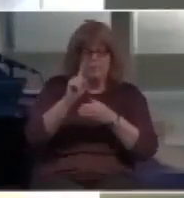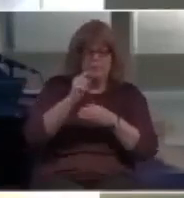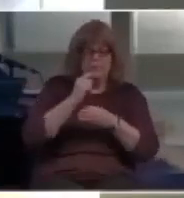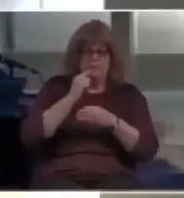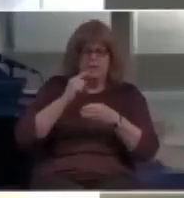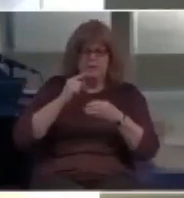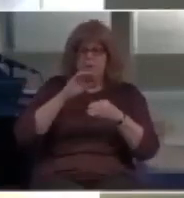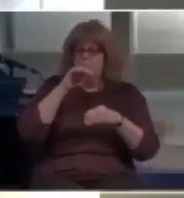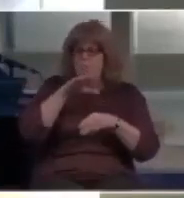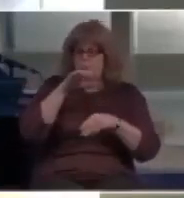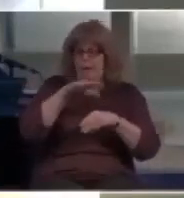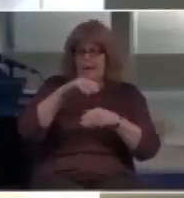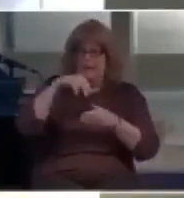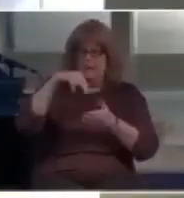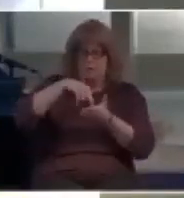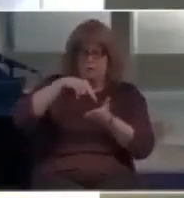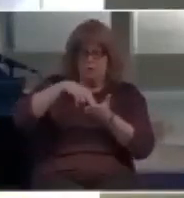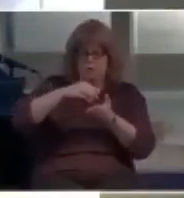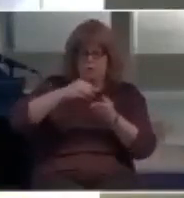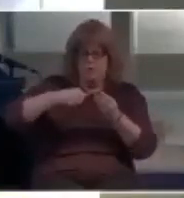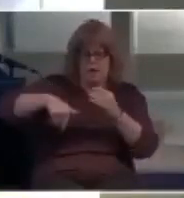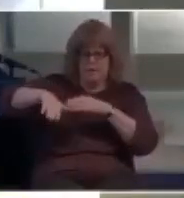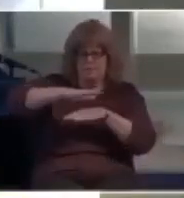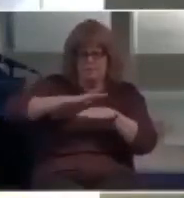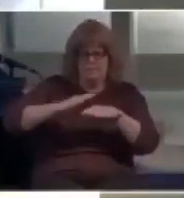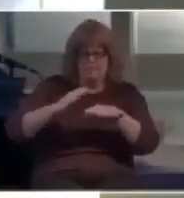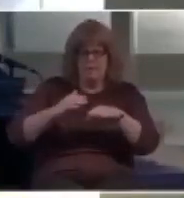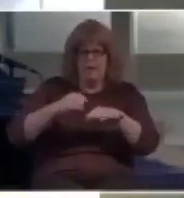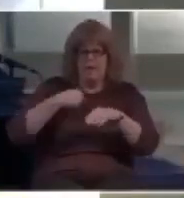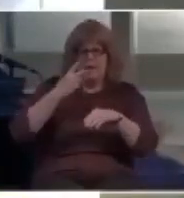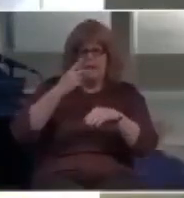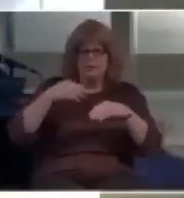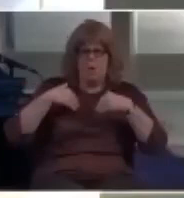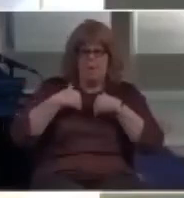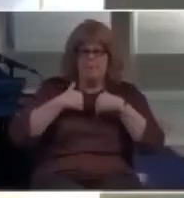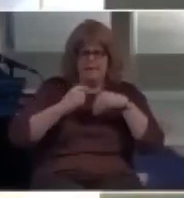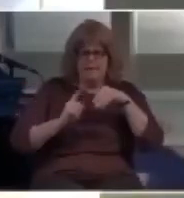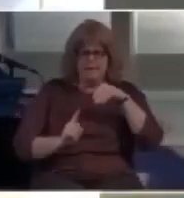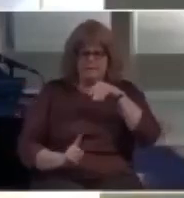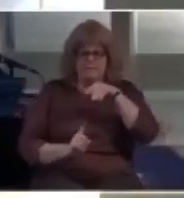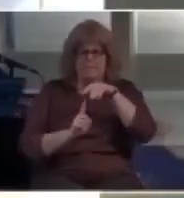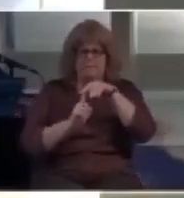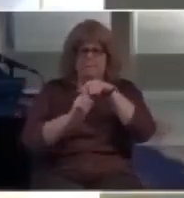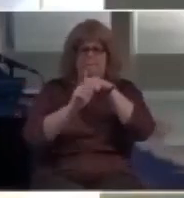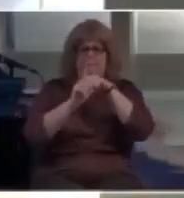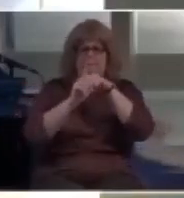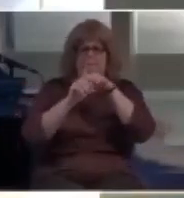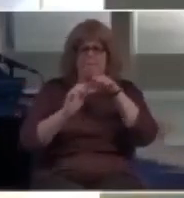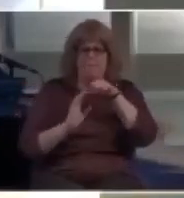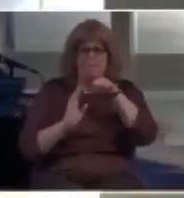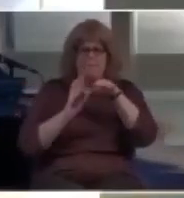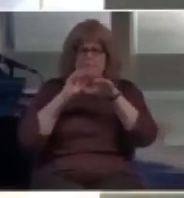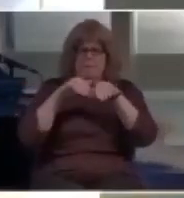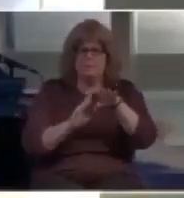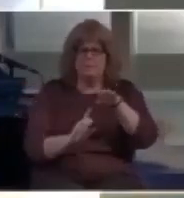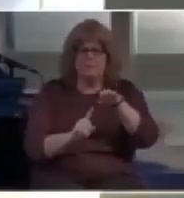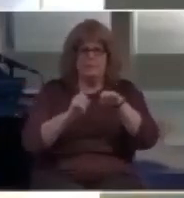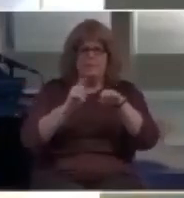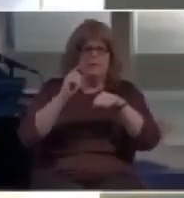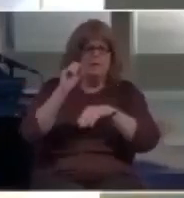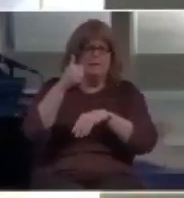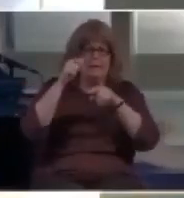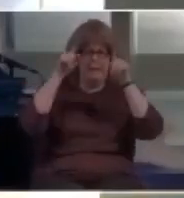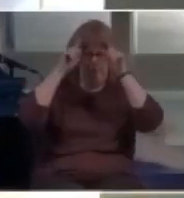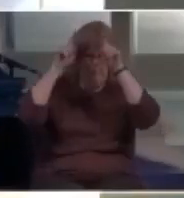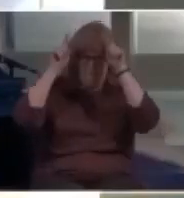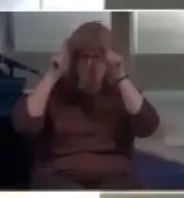on the sand of the seashore. Then I saw a beast coming up out of the sea, having 10 horns and 7 heads, and